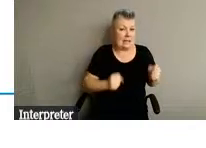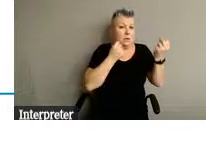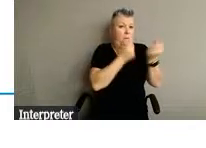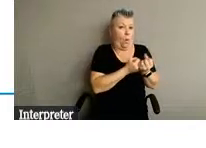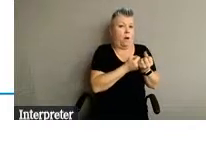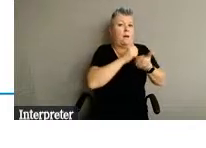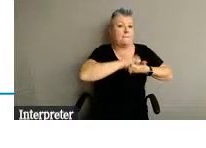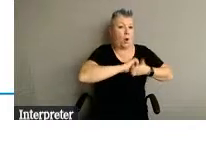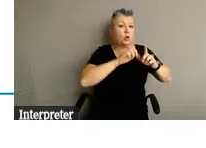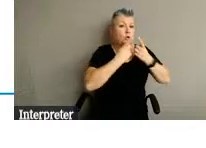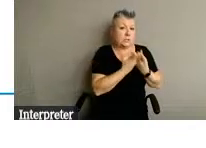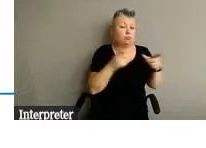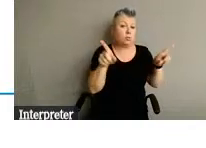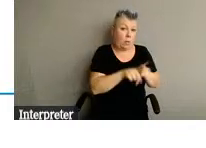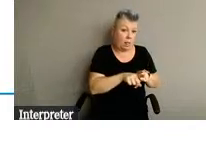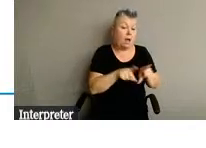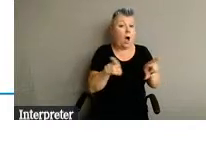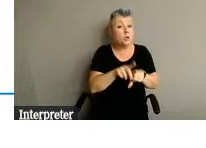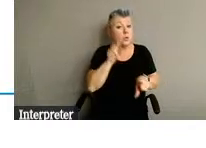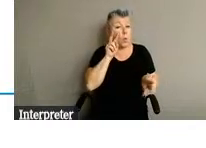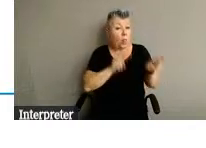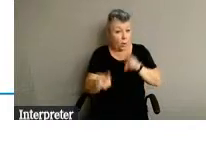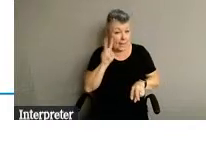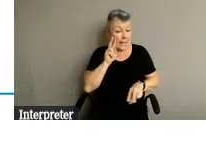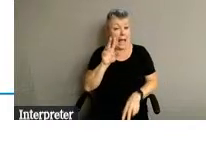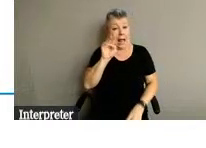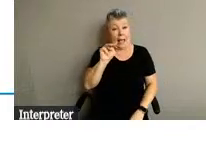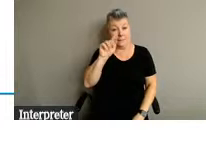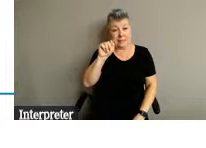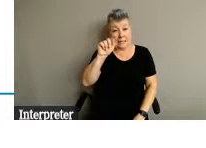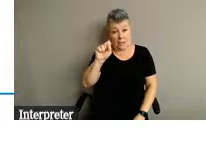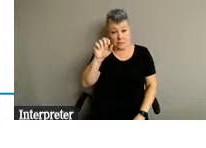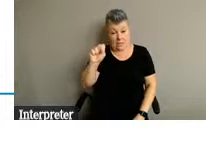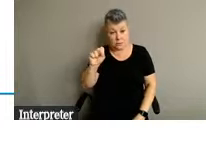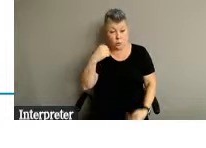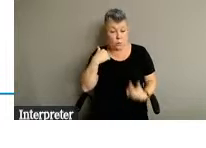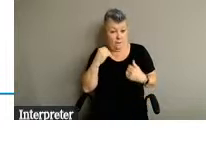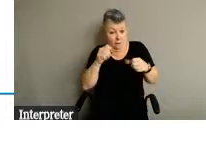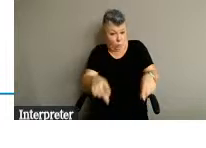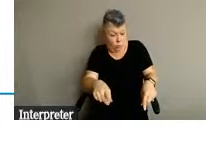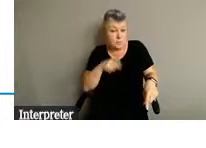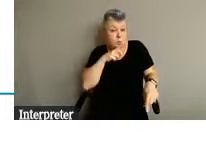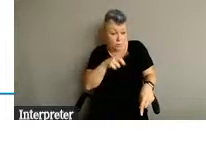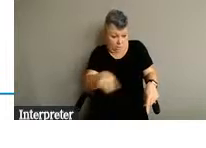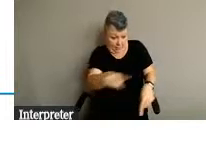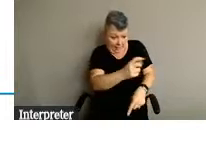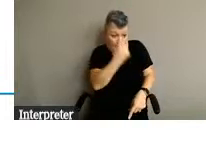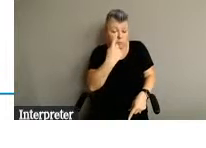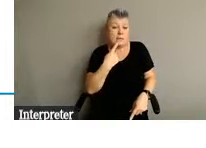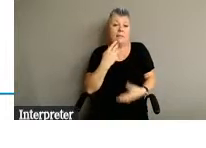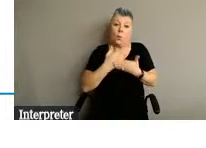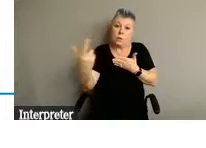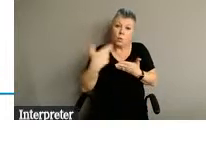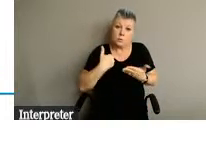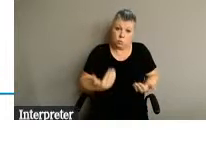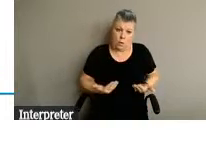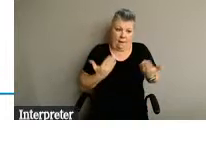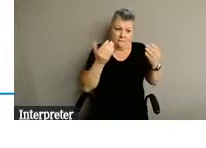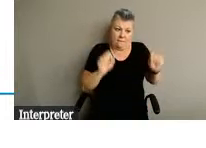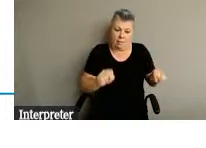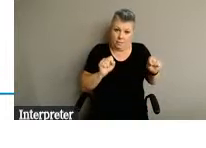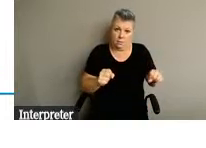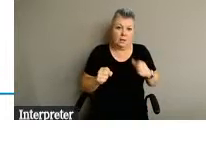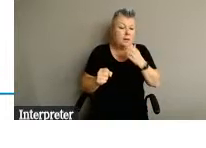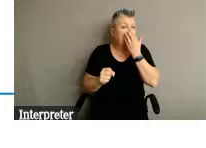districts. Also looking at MTSS, are there opportunities to ensure that they understand the resources that we have available and how we